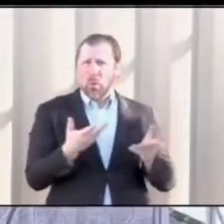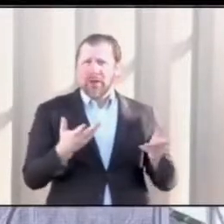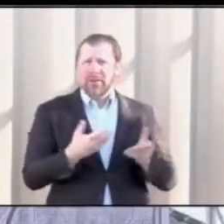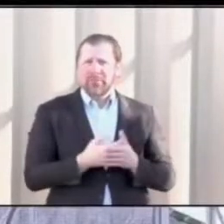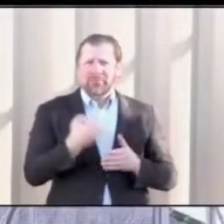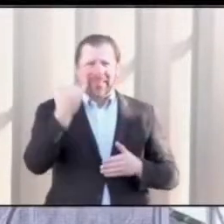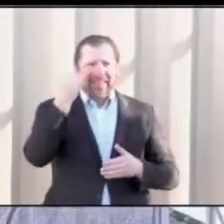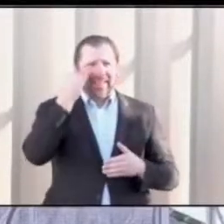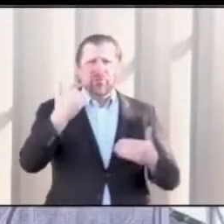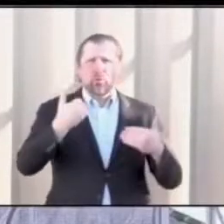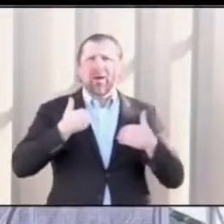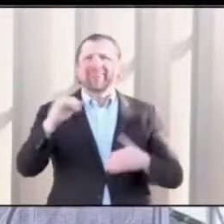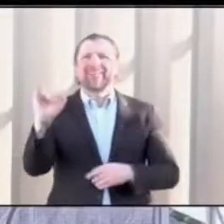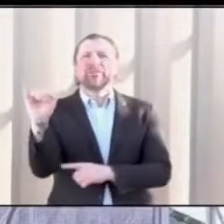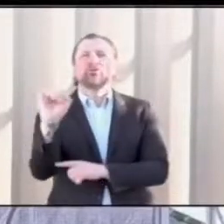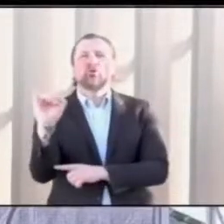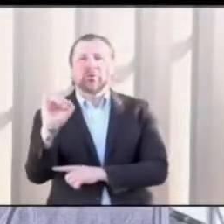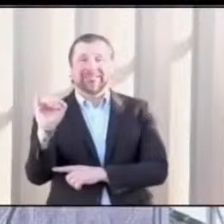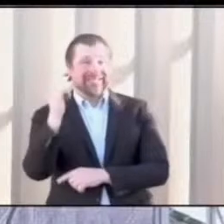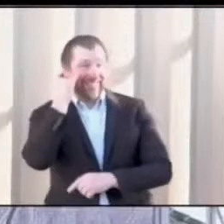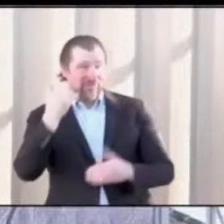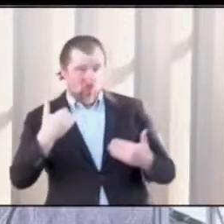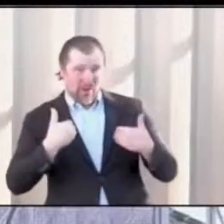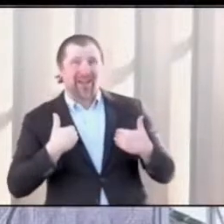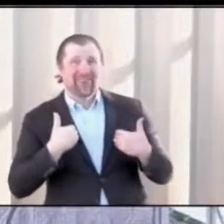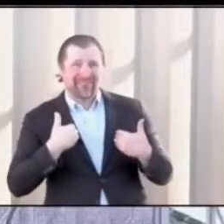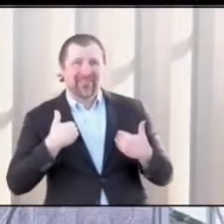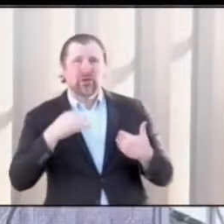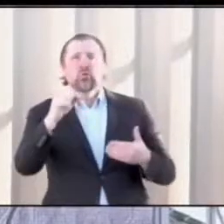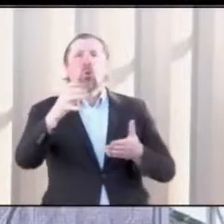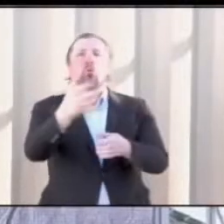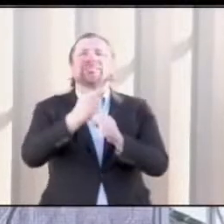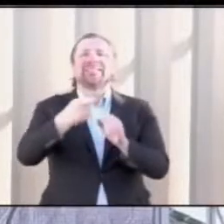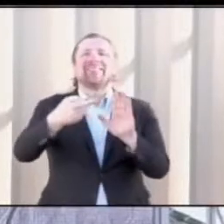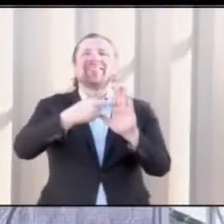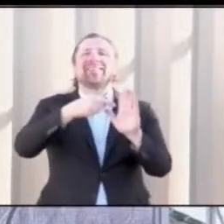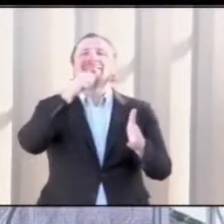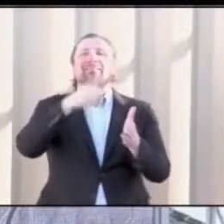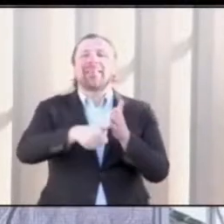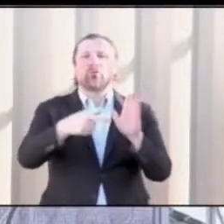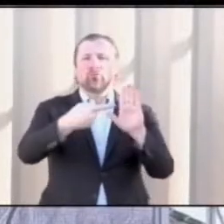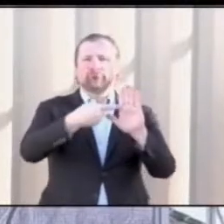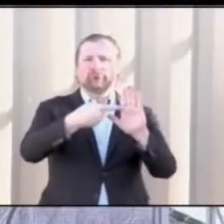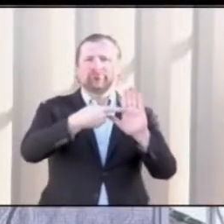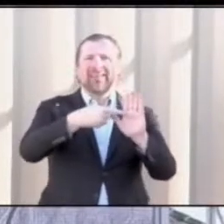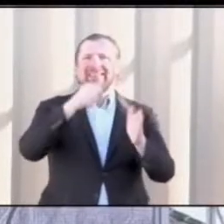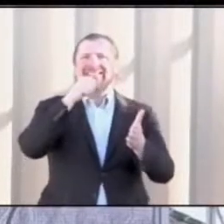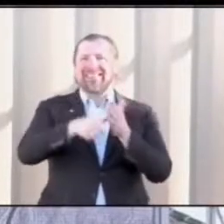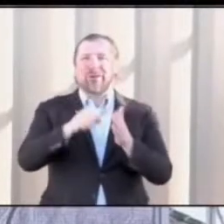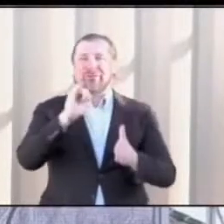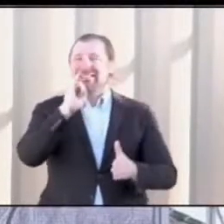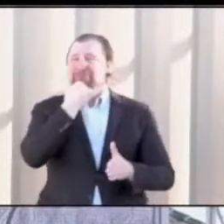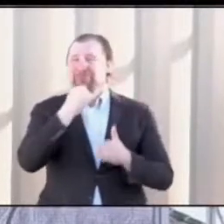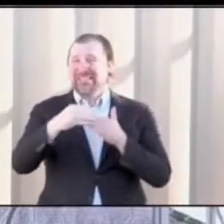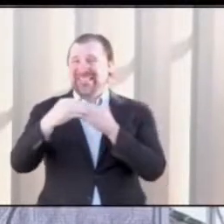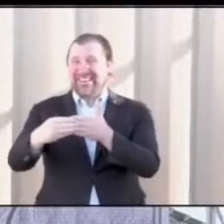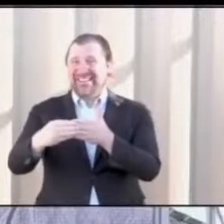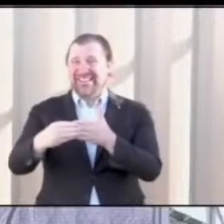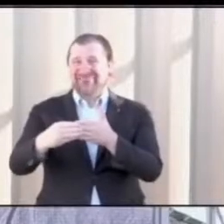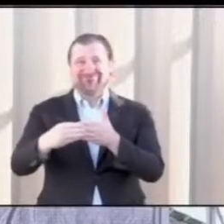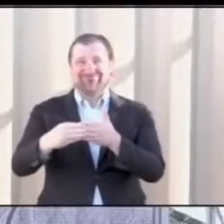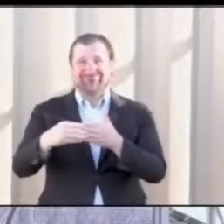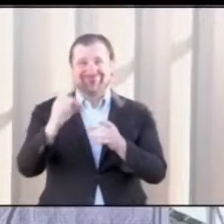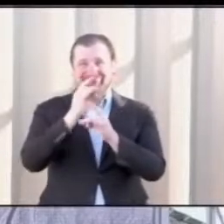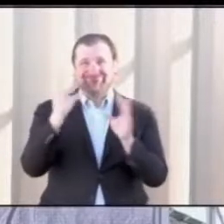if you have any insurance at all is that you will get this letter. This letter is misleading. I have talked to the